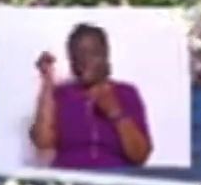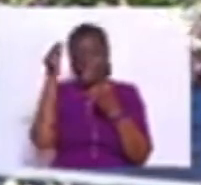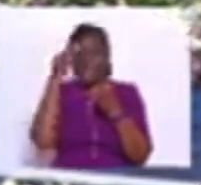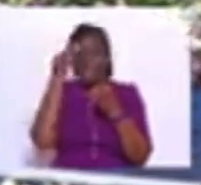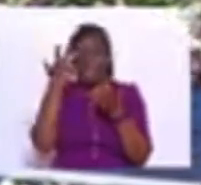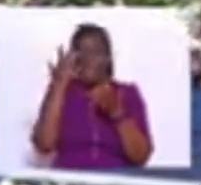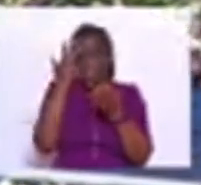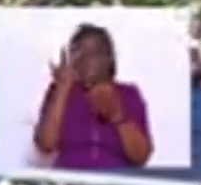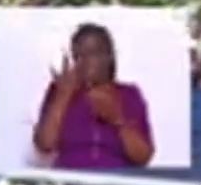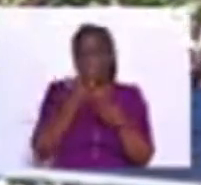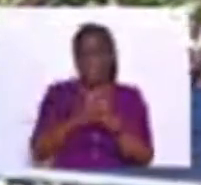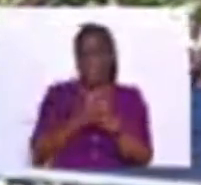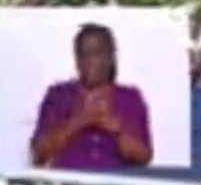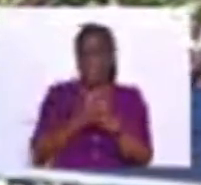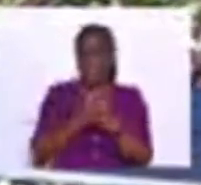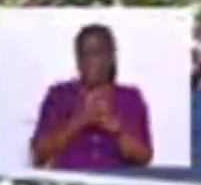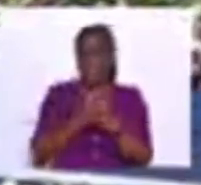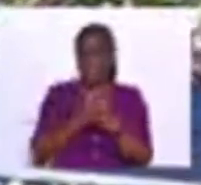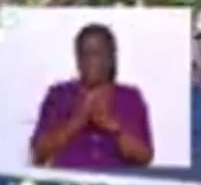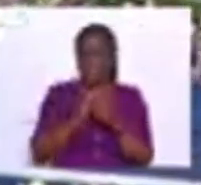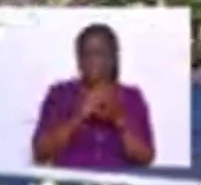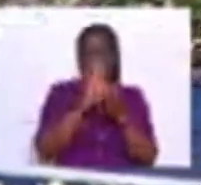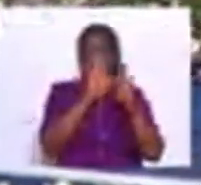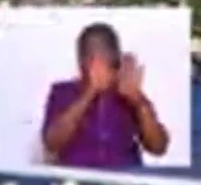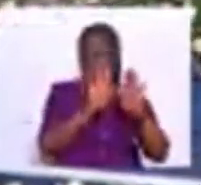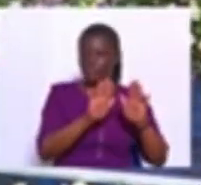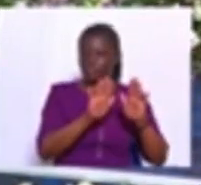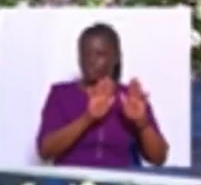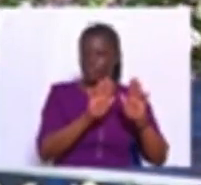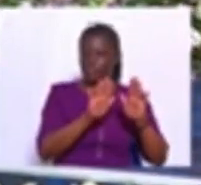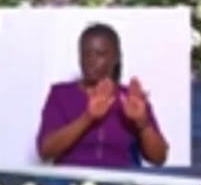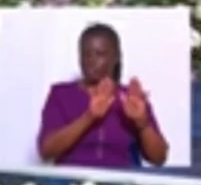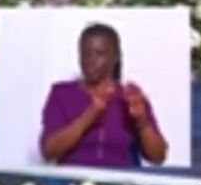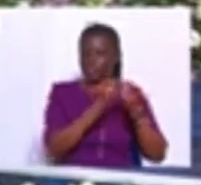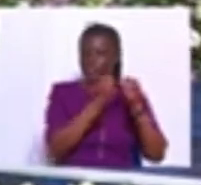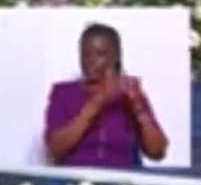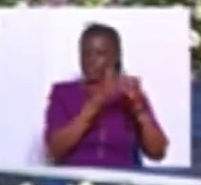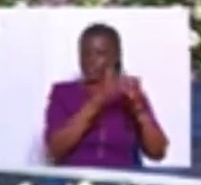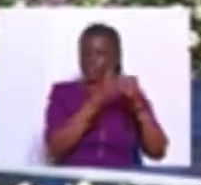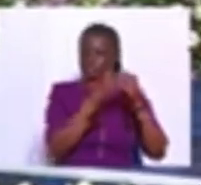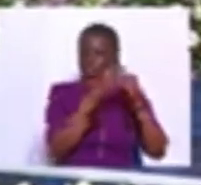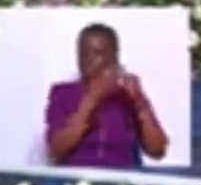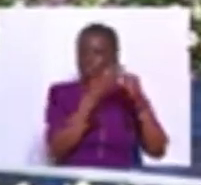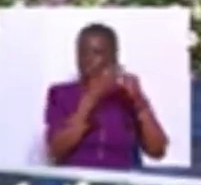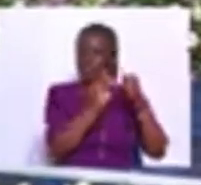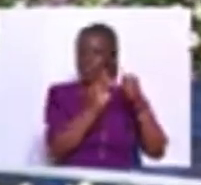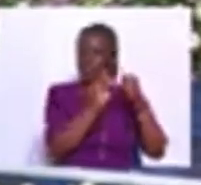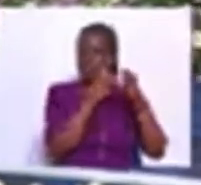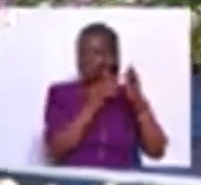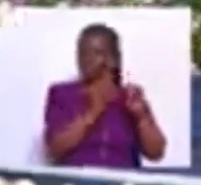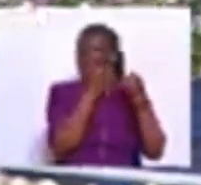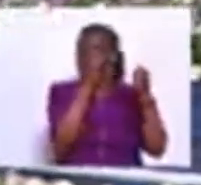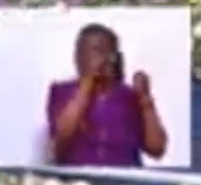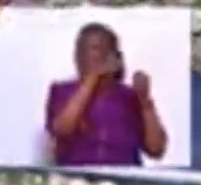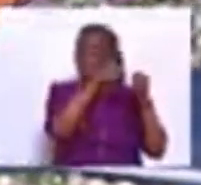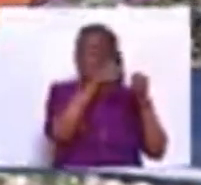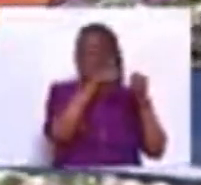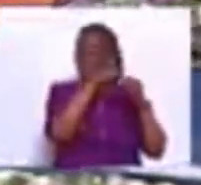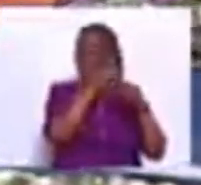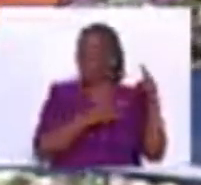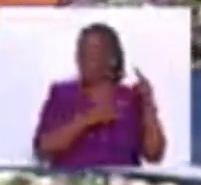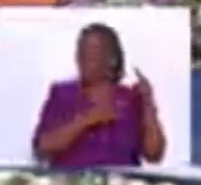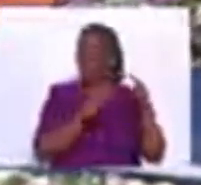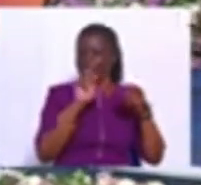home? Look, the most important thing, what is that date, 1940, by the way? What was going on then? The Second